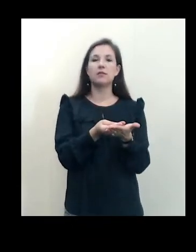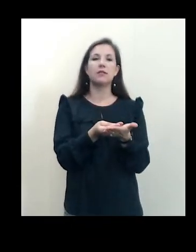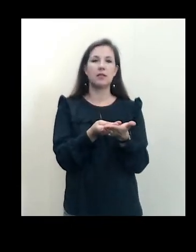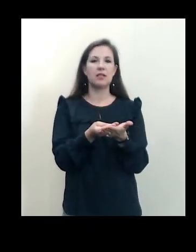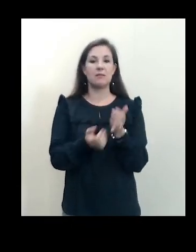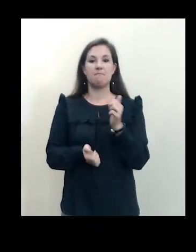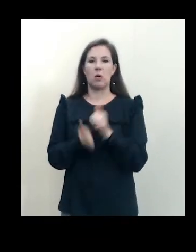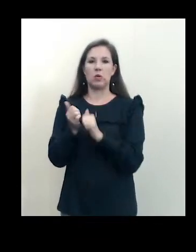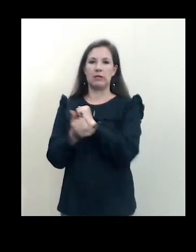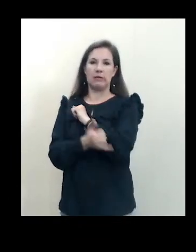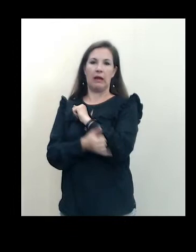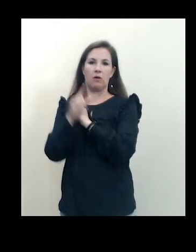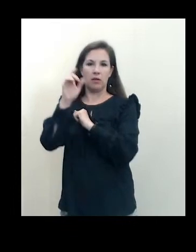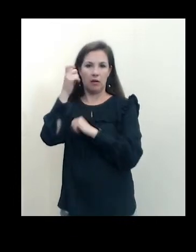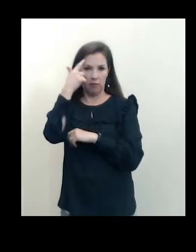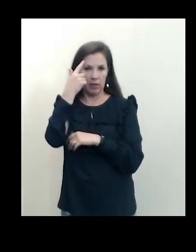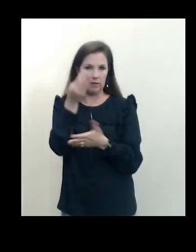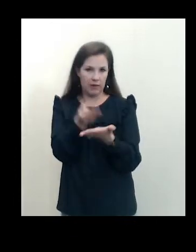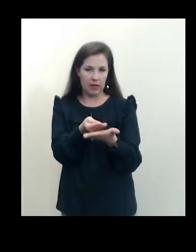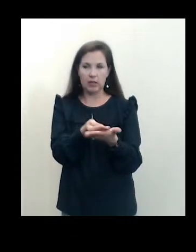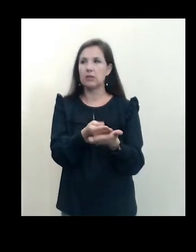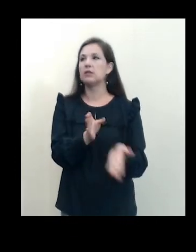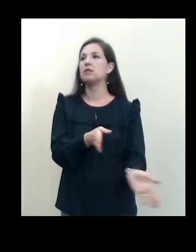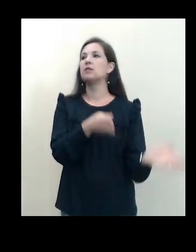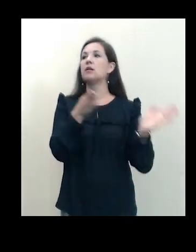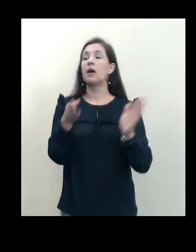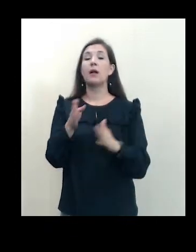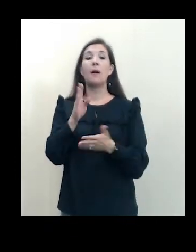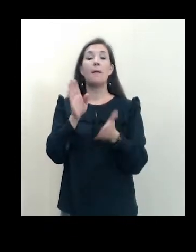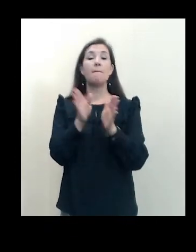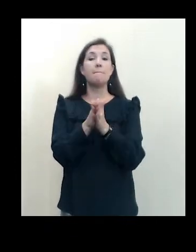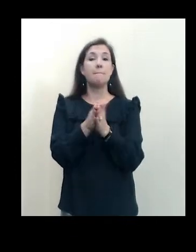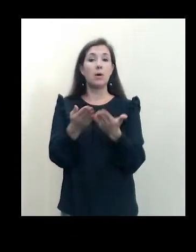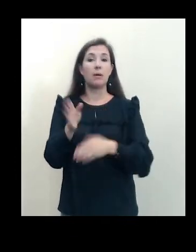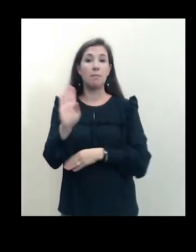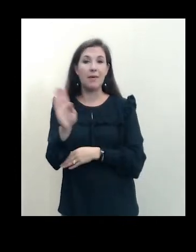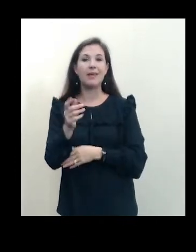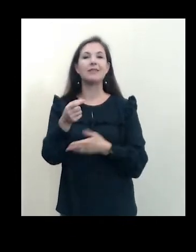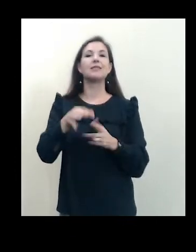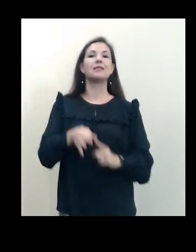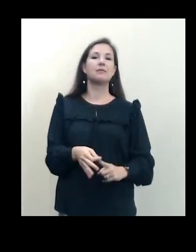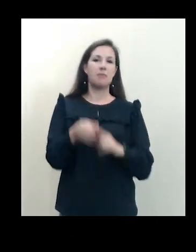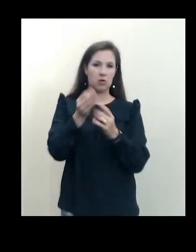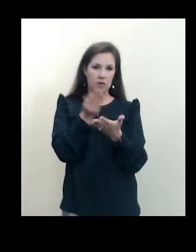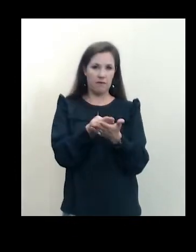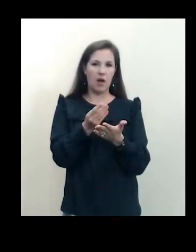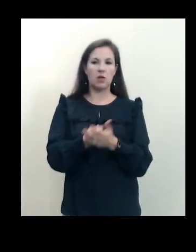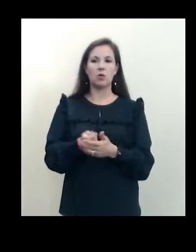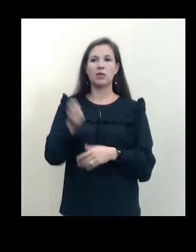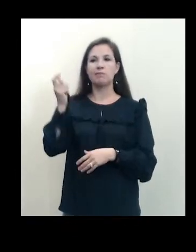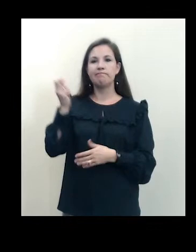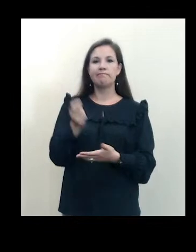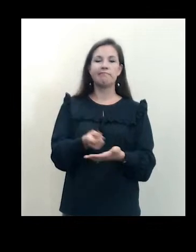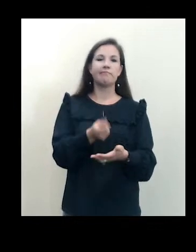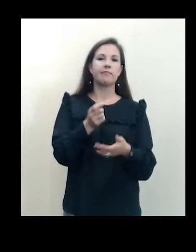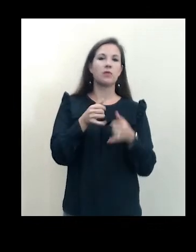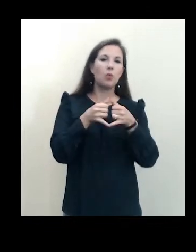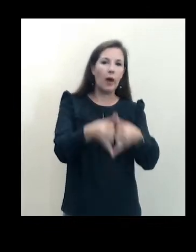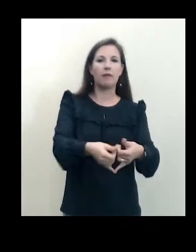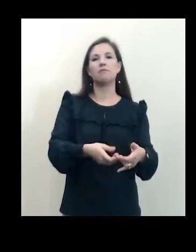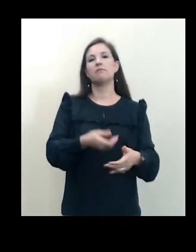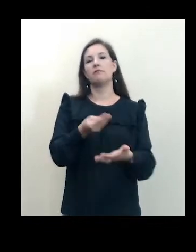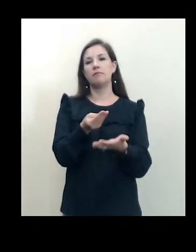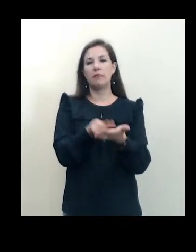county government's financing, and then Book B, which is special funds, which are grant funds. All of this will eventually be able to be found